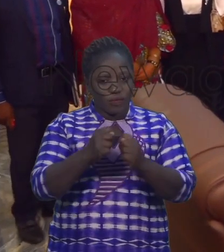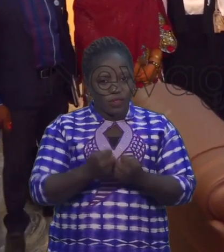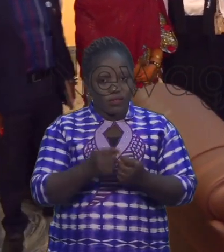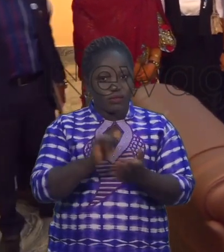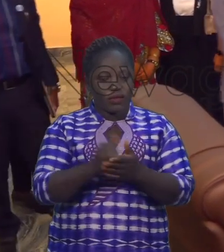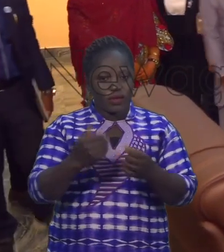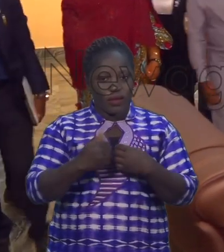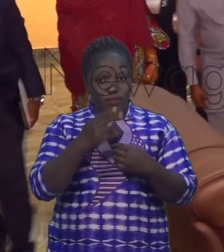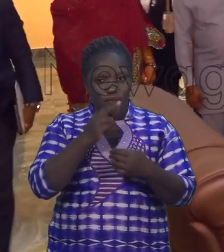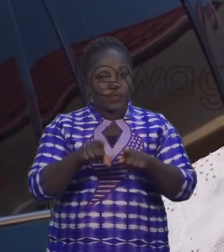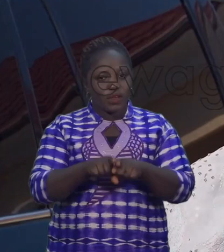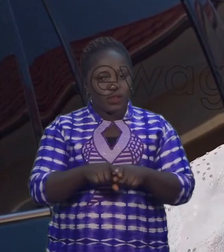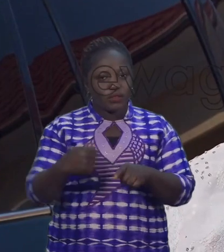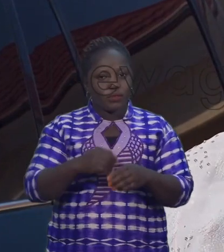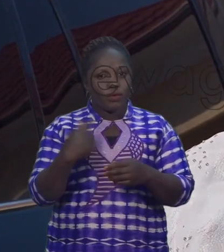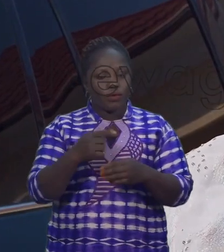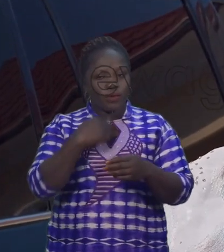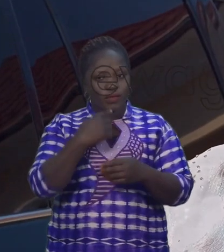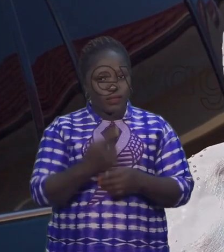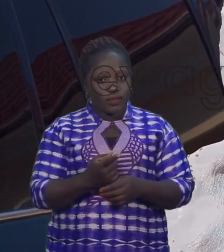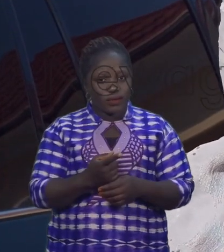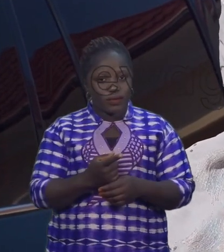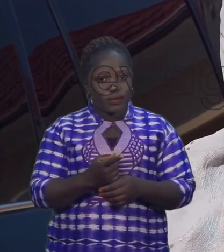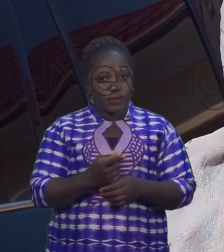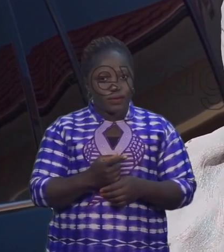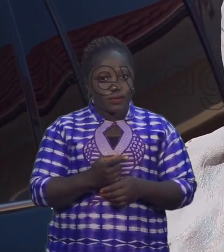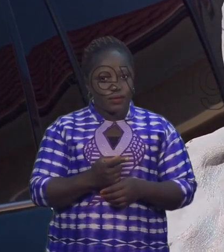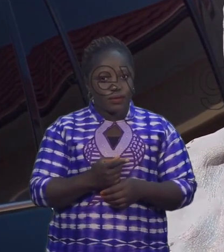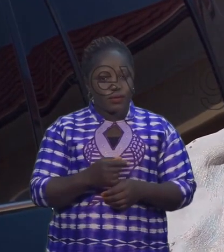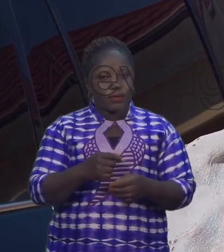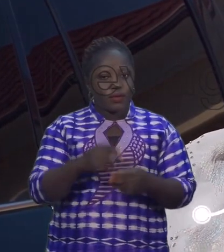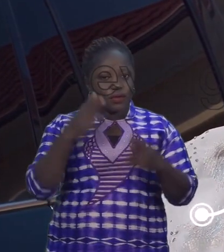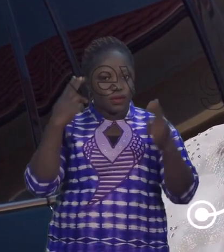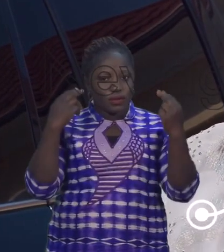far recorded in the ministry. As we always say,